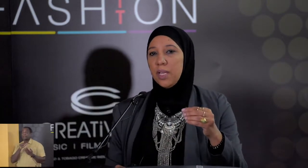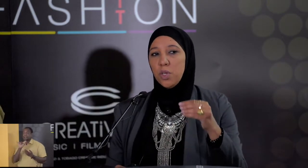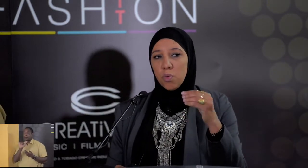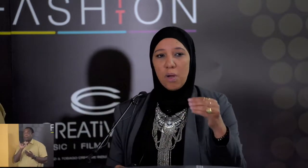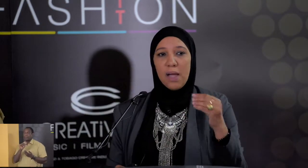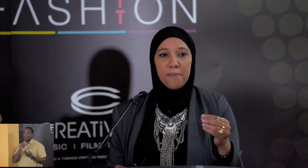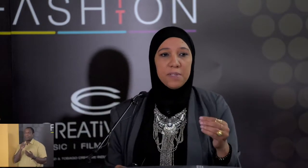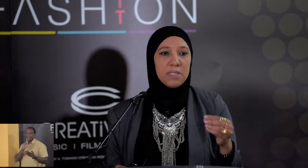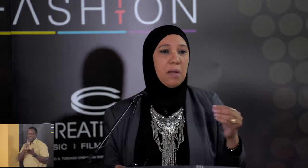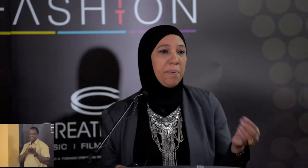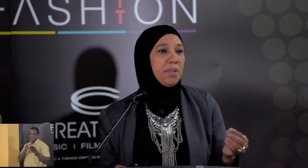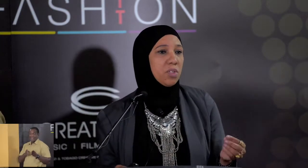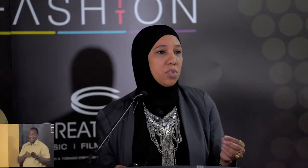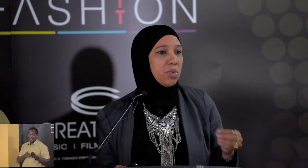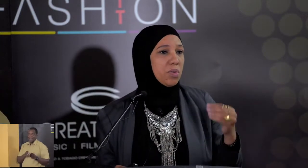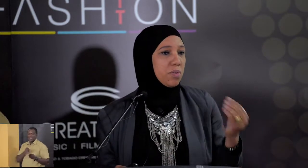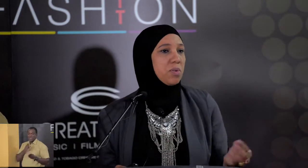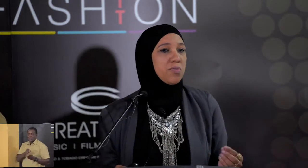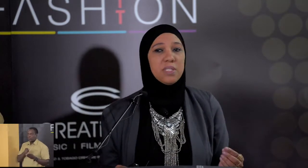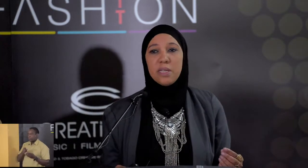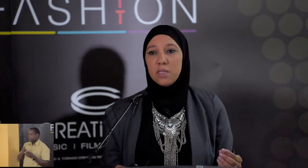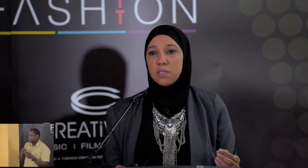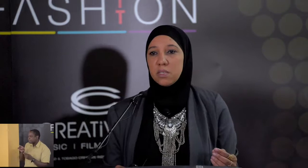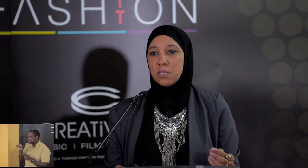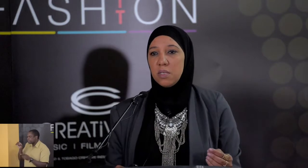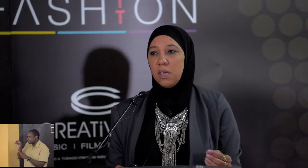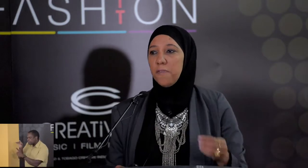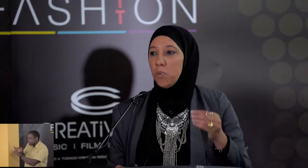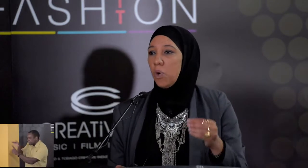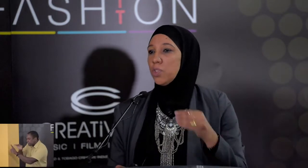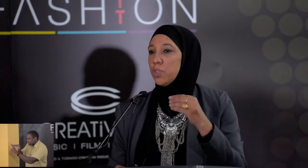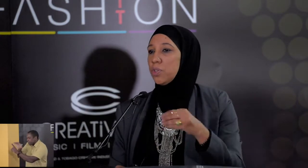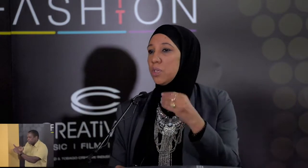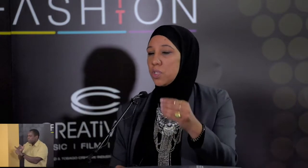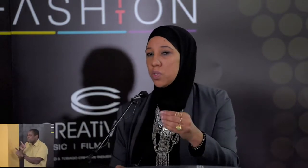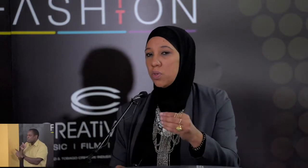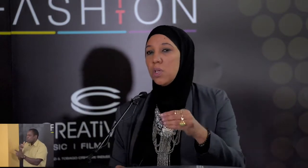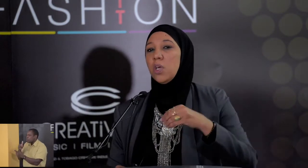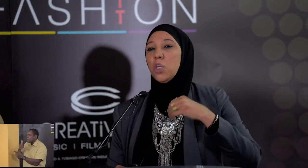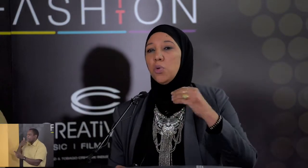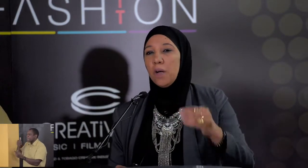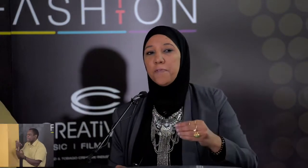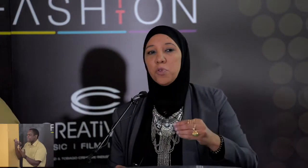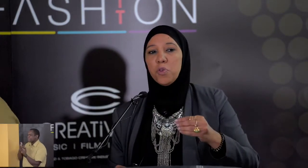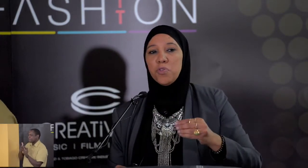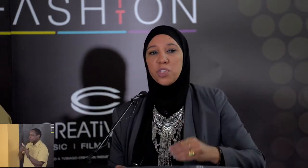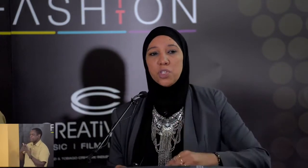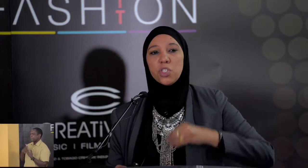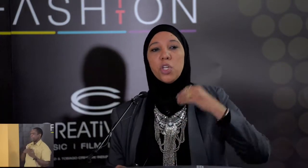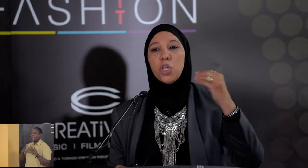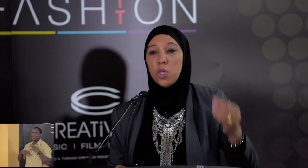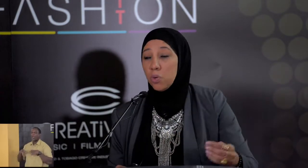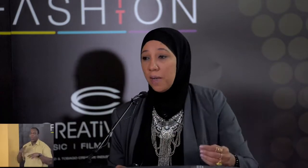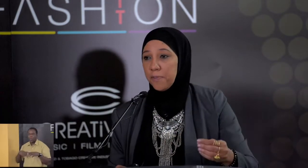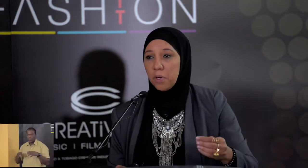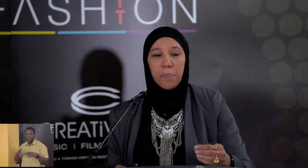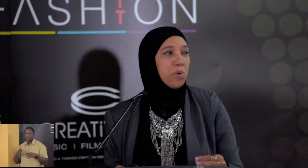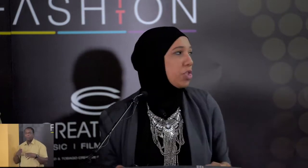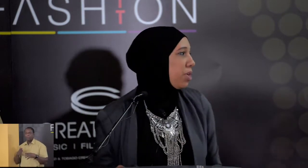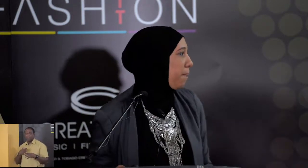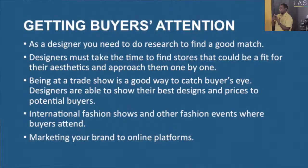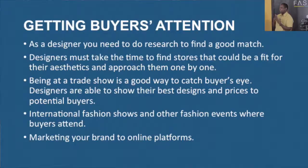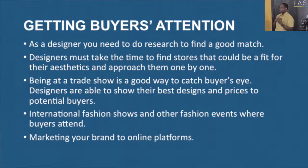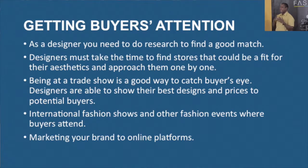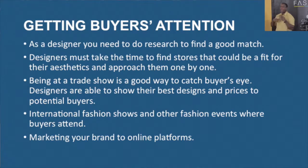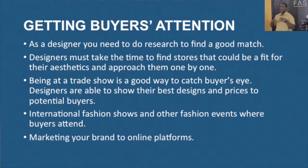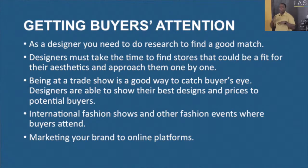out and you have to tap into those retailers. If you want your goods sold, you have to do your research, you have to